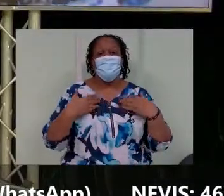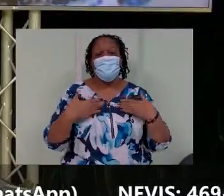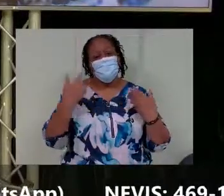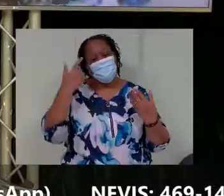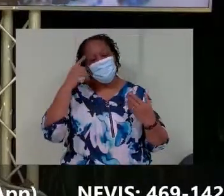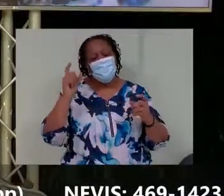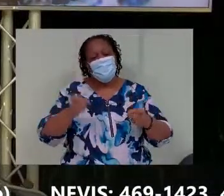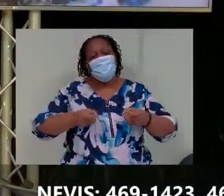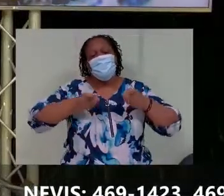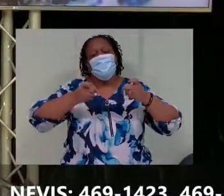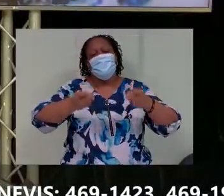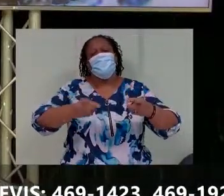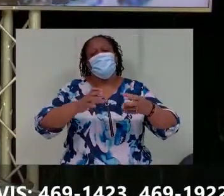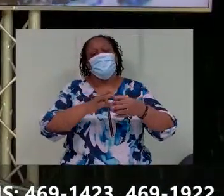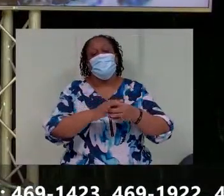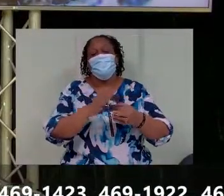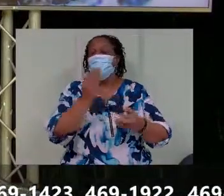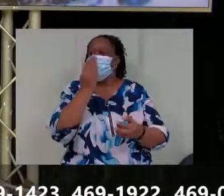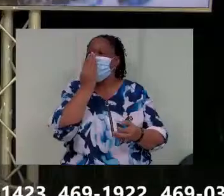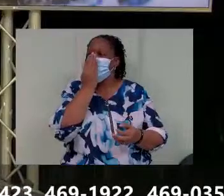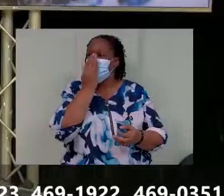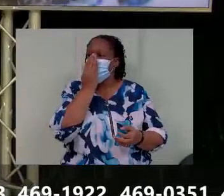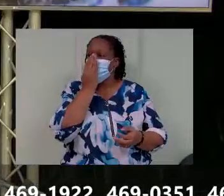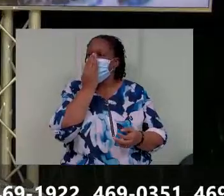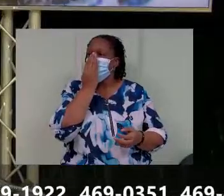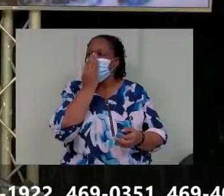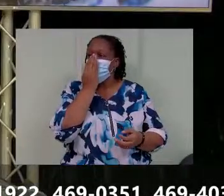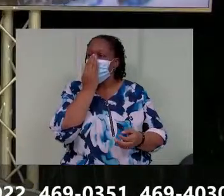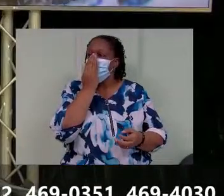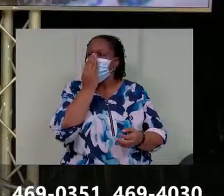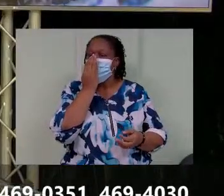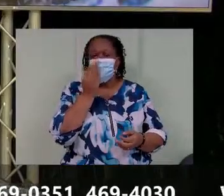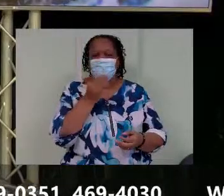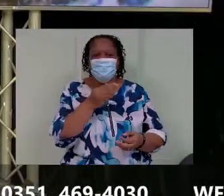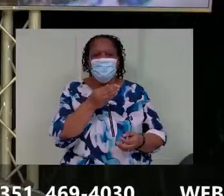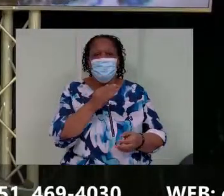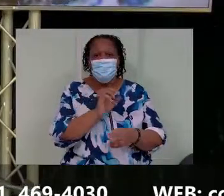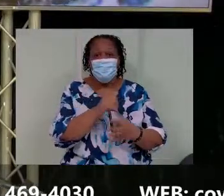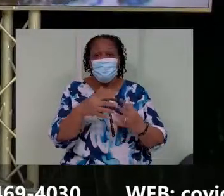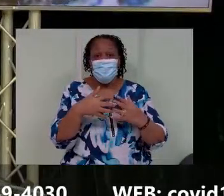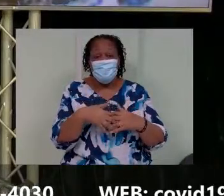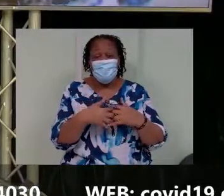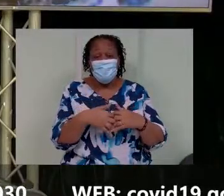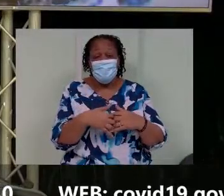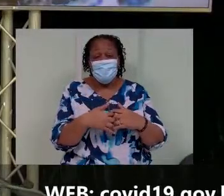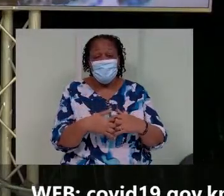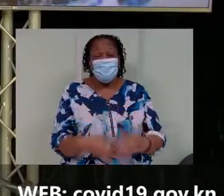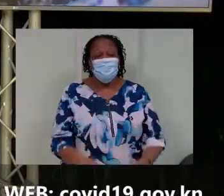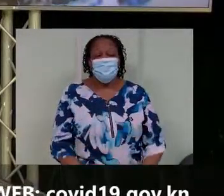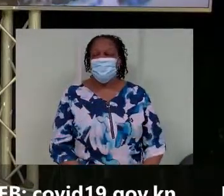donations. At present, we have 0 active cases, 0 cases of